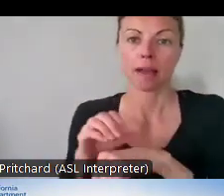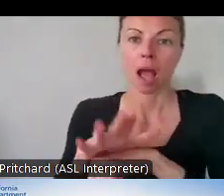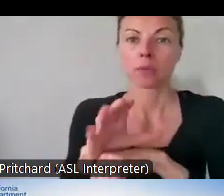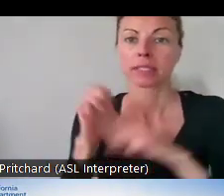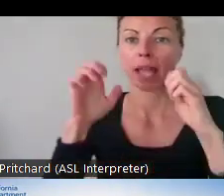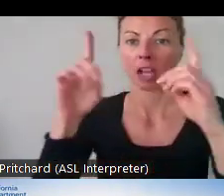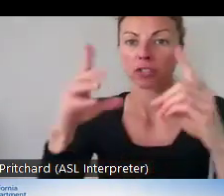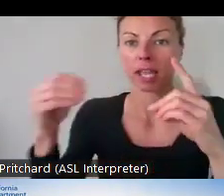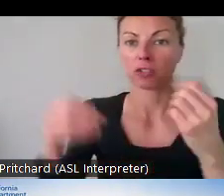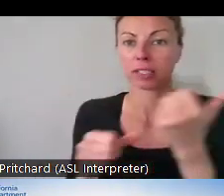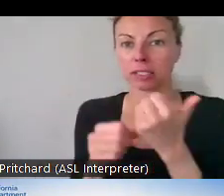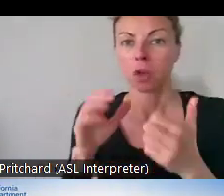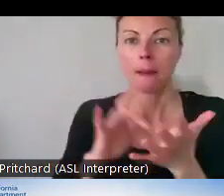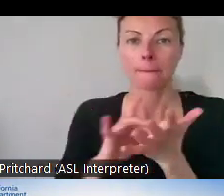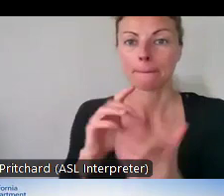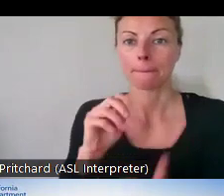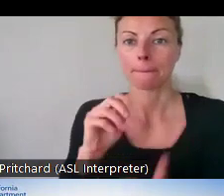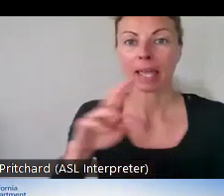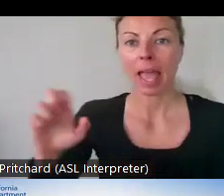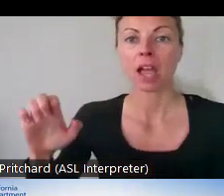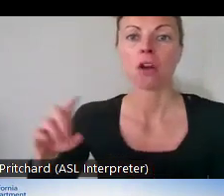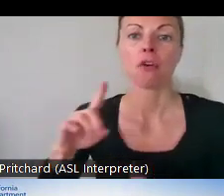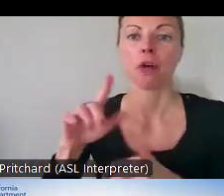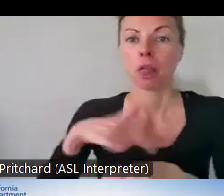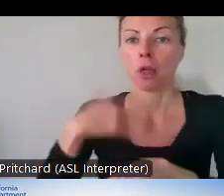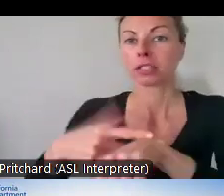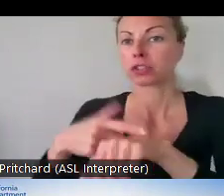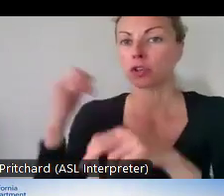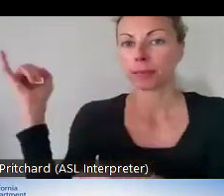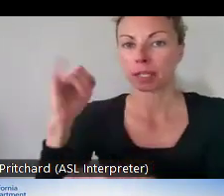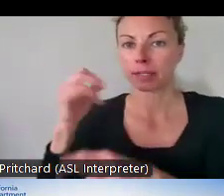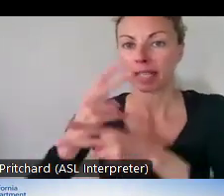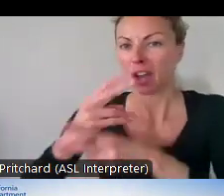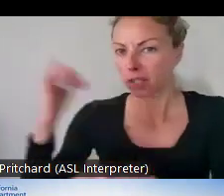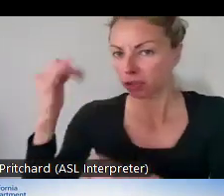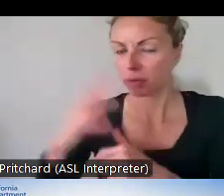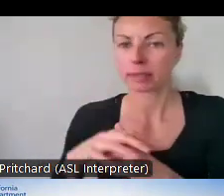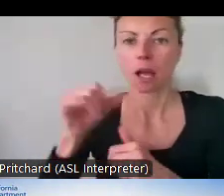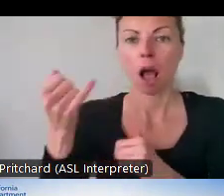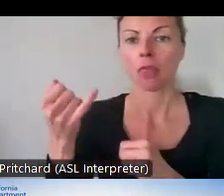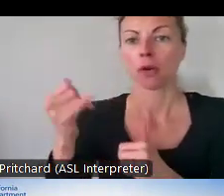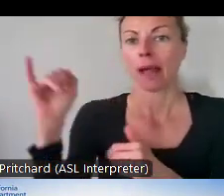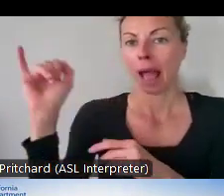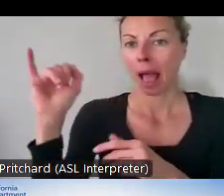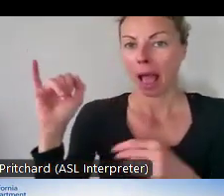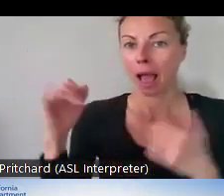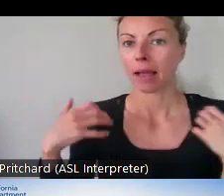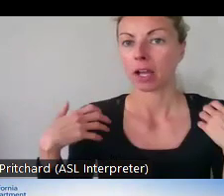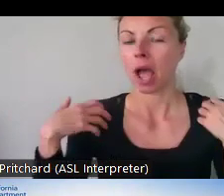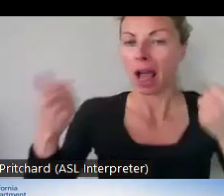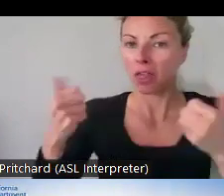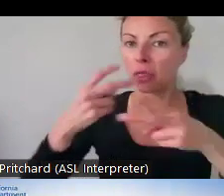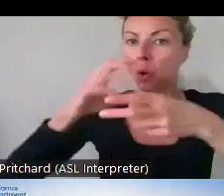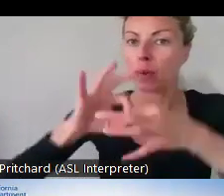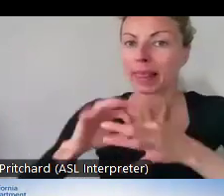and assistance on Medicare, long-term care insurance, and other health insurance-related issues to help people make